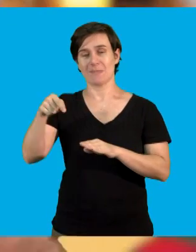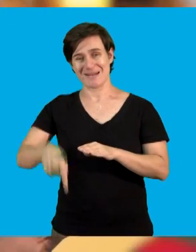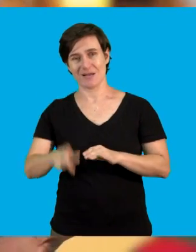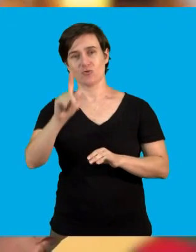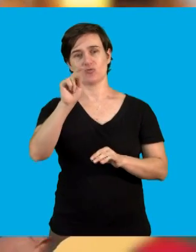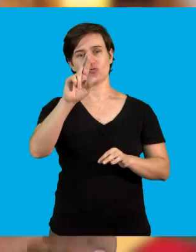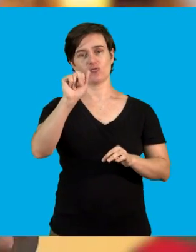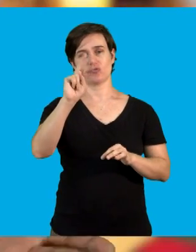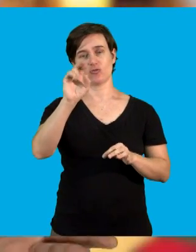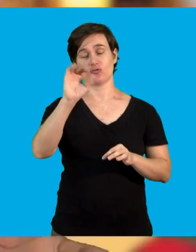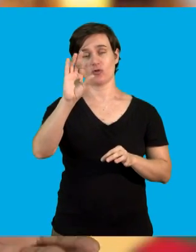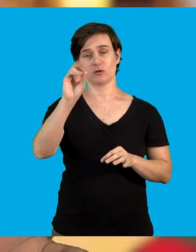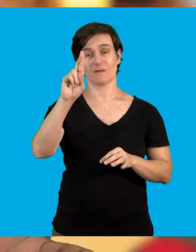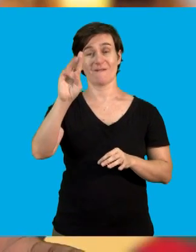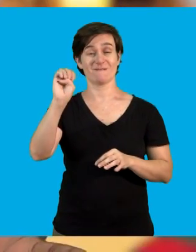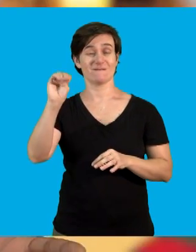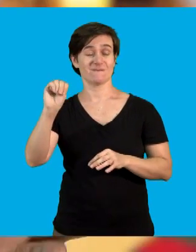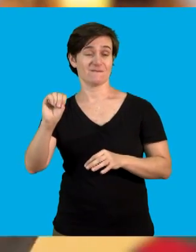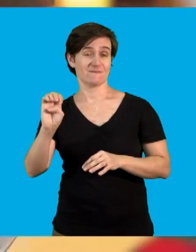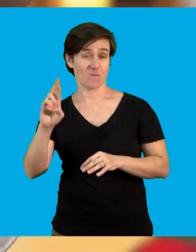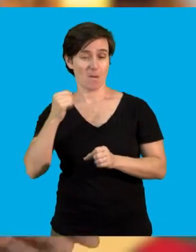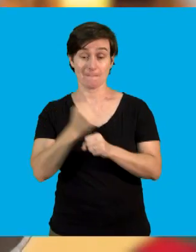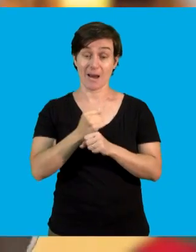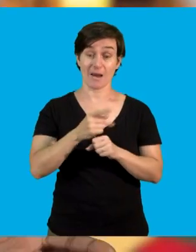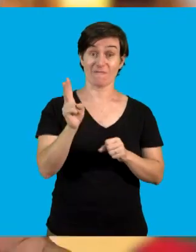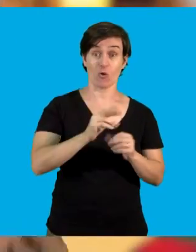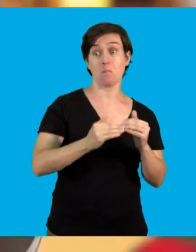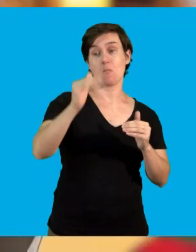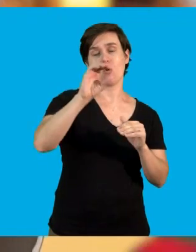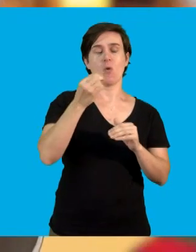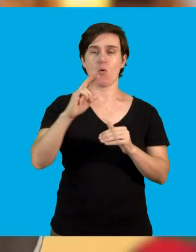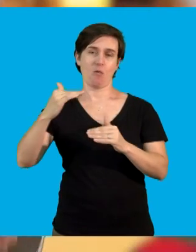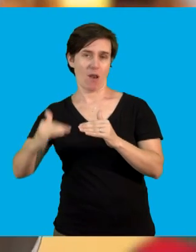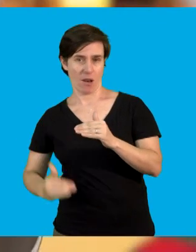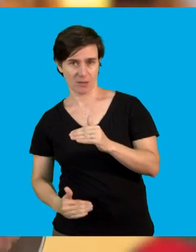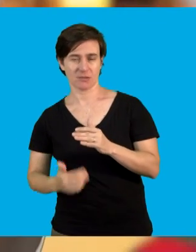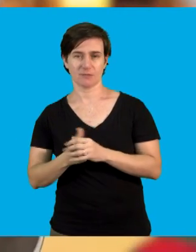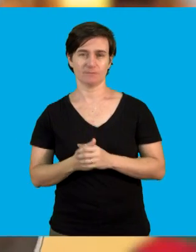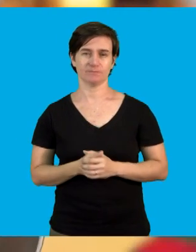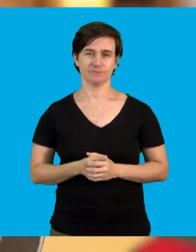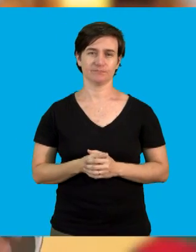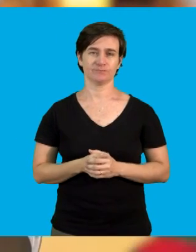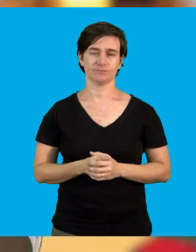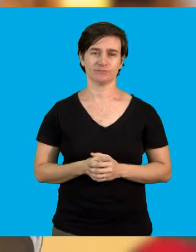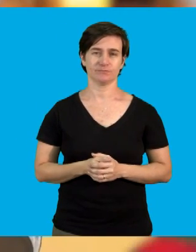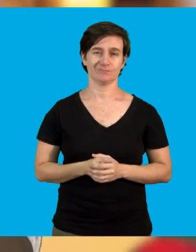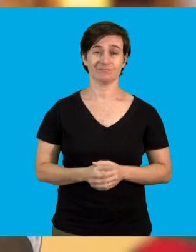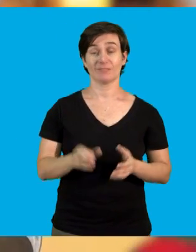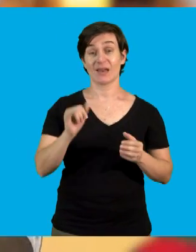the step-down transformer, to either increase the voltage or to decrease the voltage to what we want to